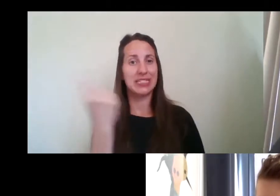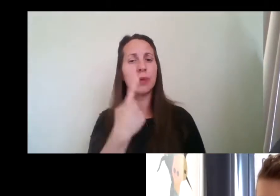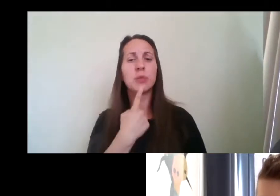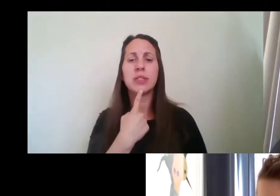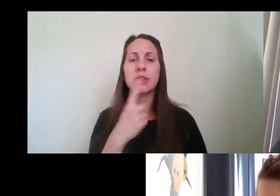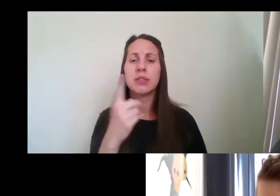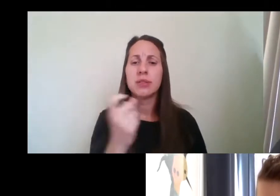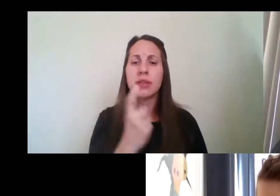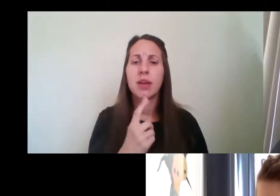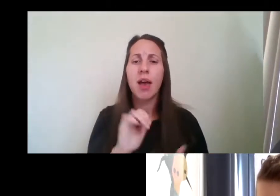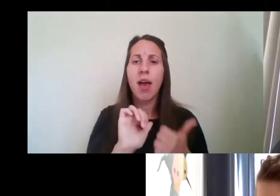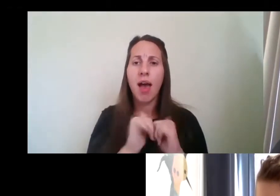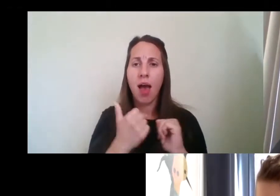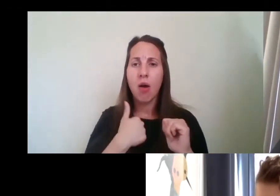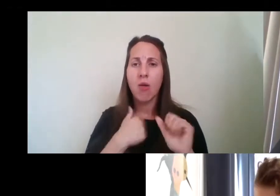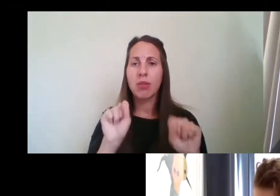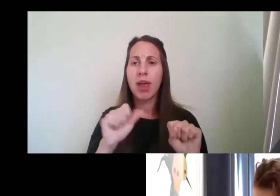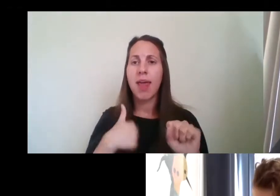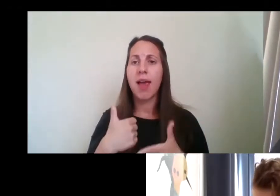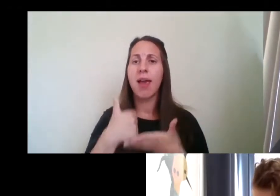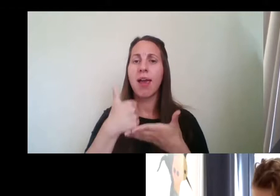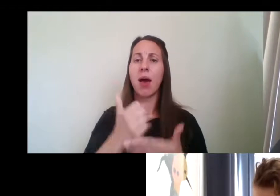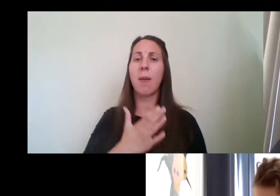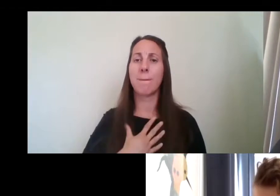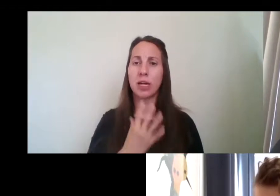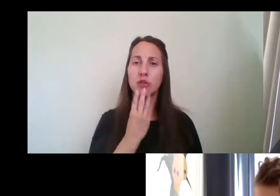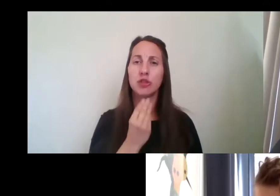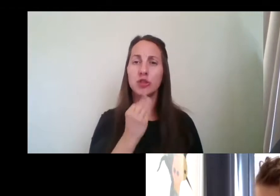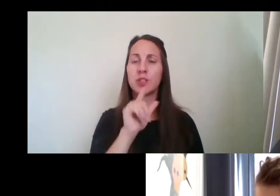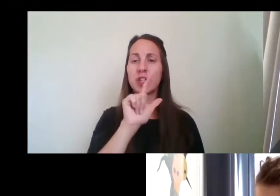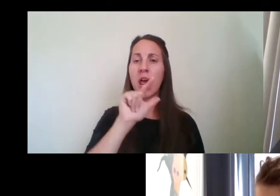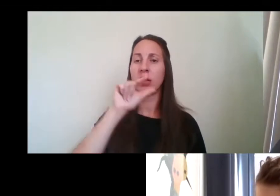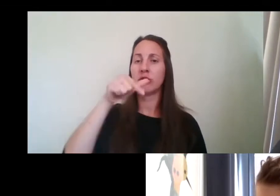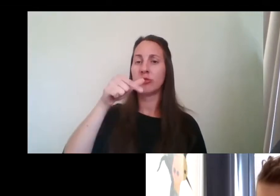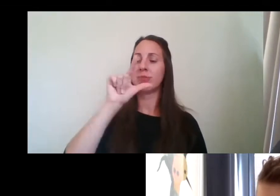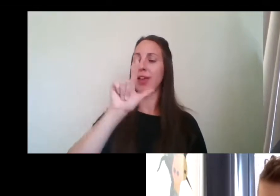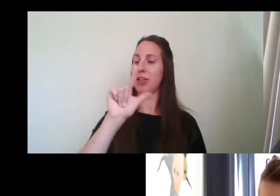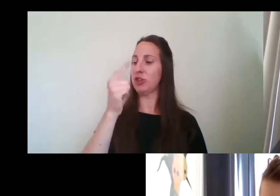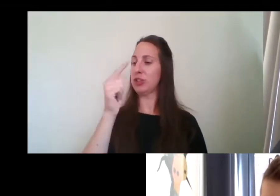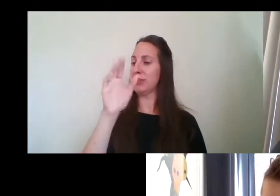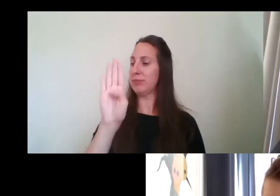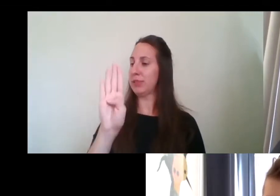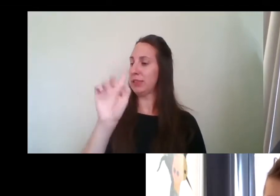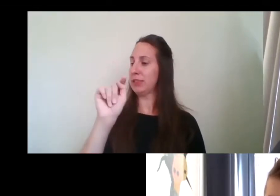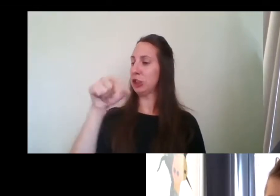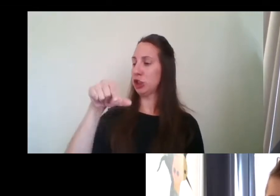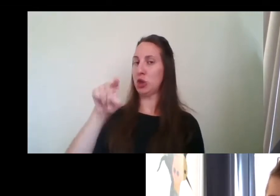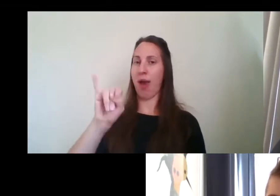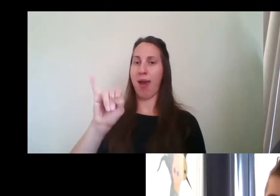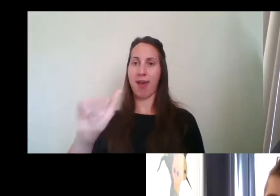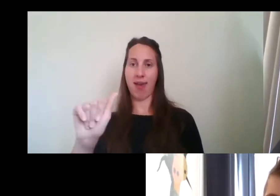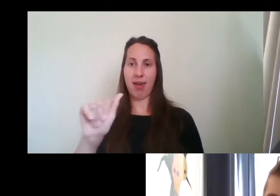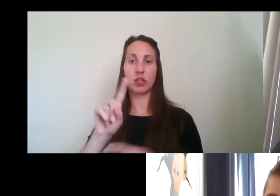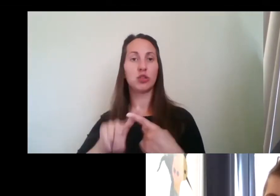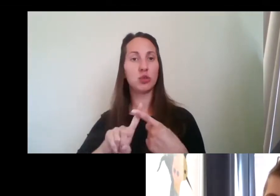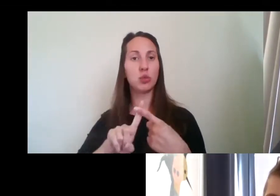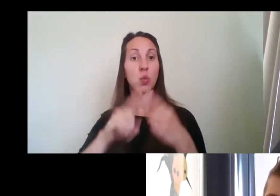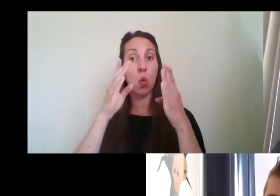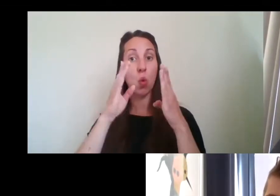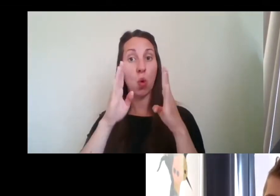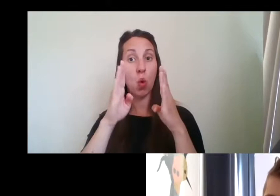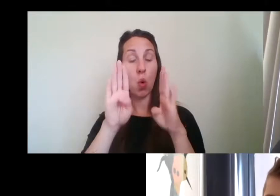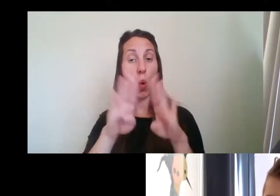I help my Jewish LGBTQIA association to open up to people with disabilities? Being autistic and